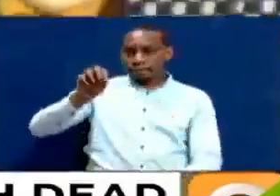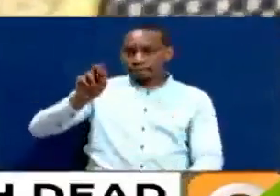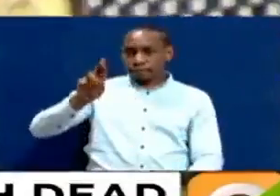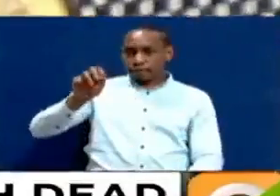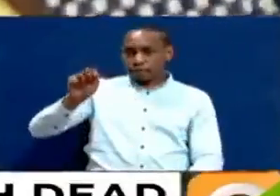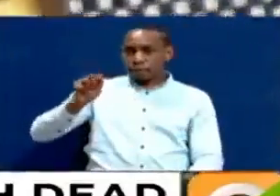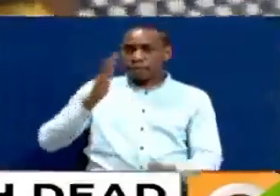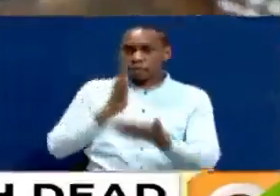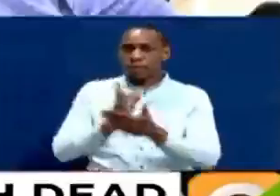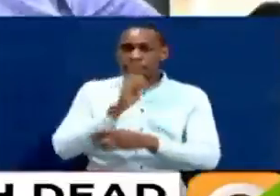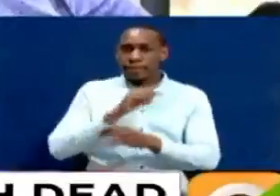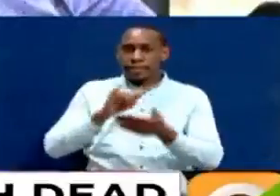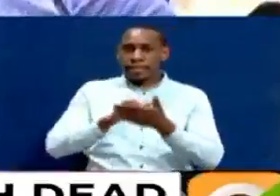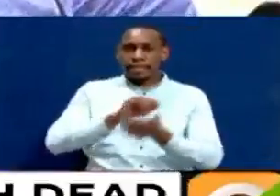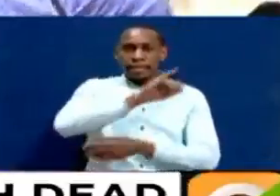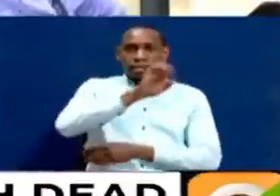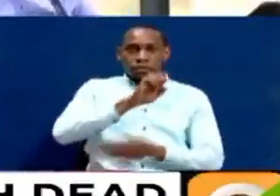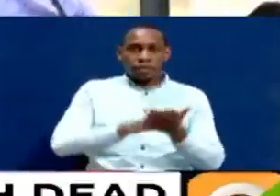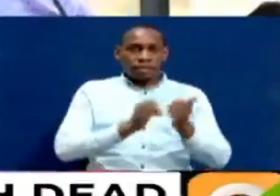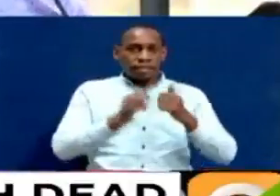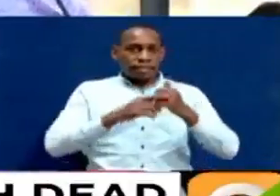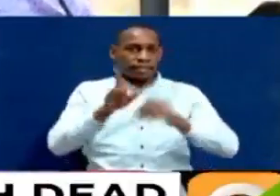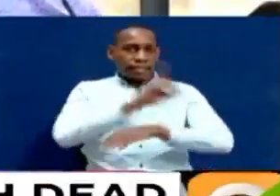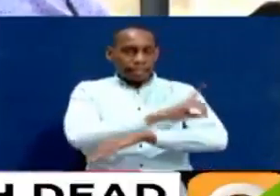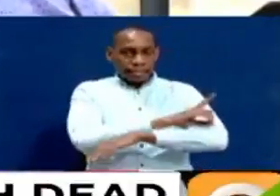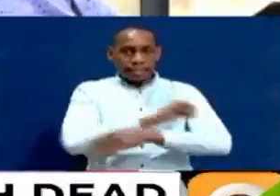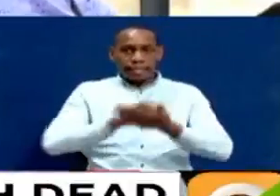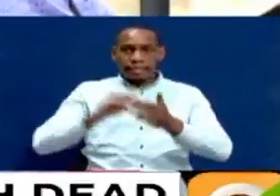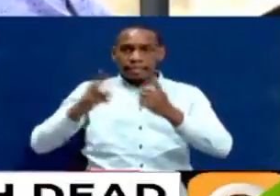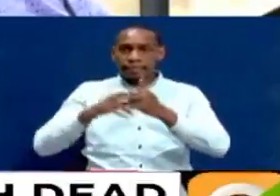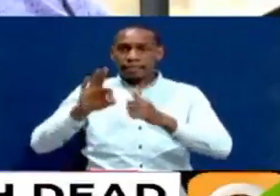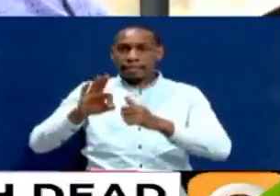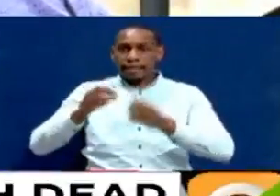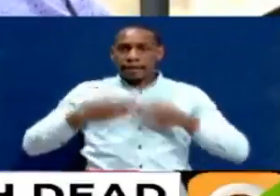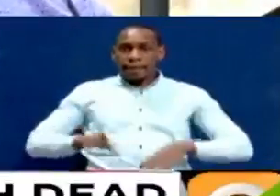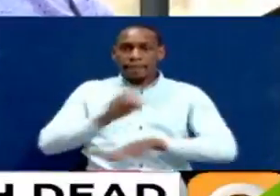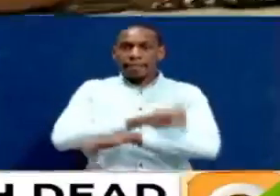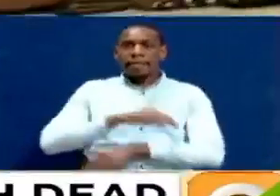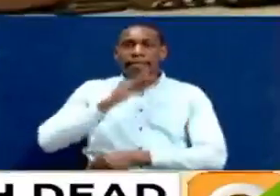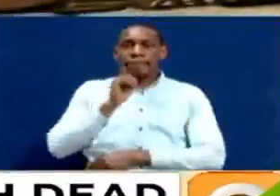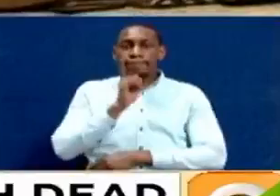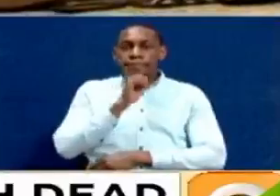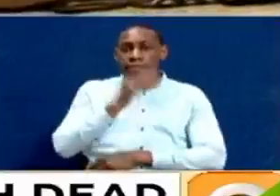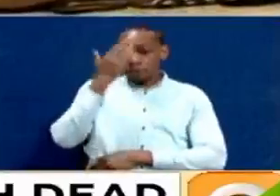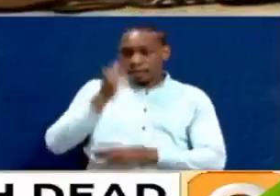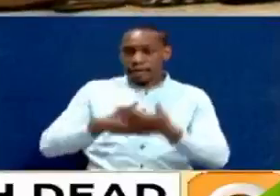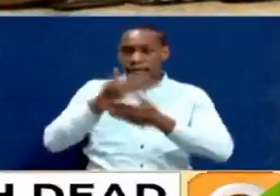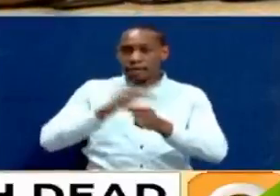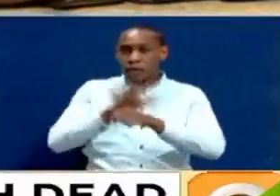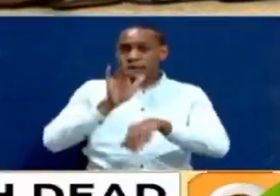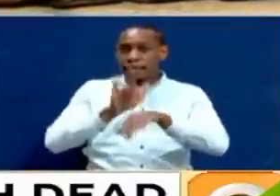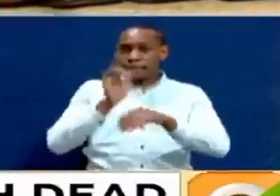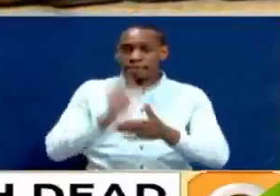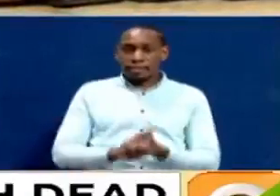that the 72-year-old, who was only 16 days away from his 73rd birthday, succumbed as a result of post-COVID-19